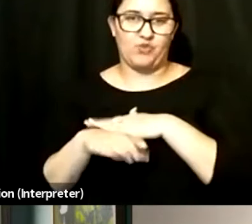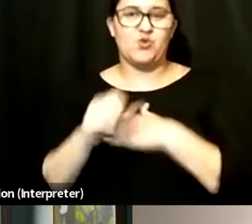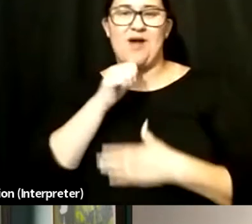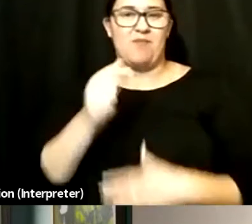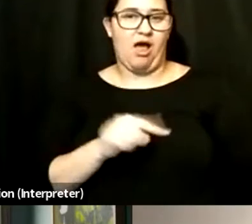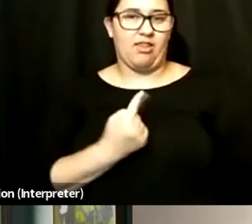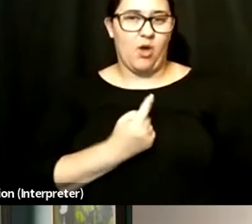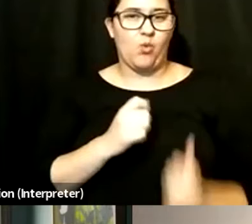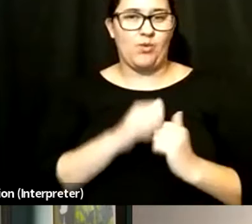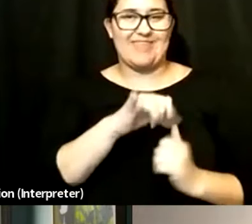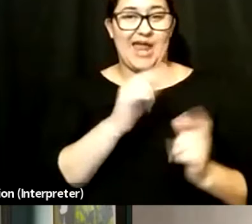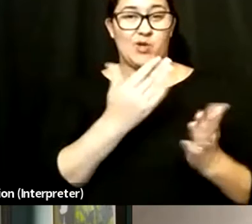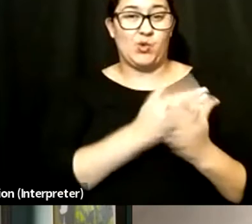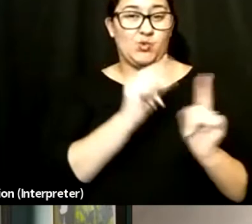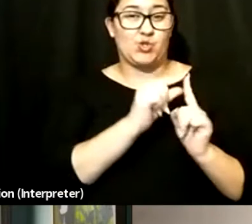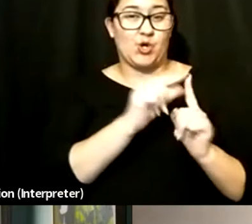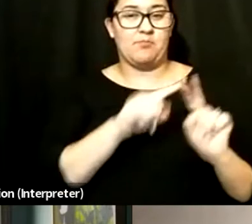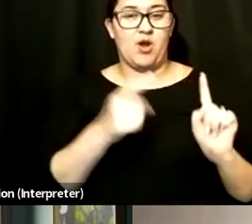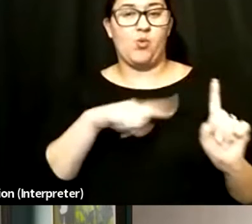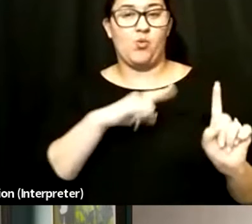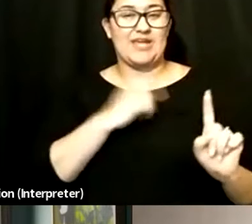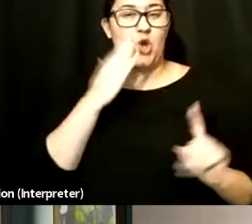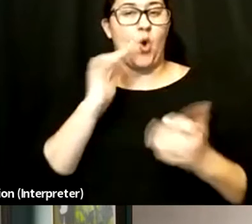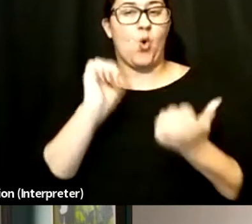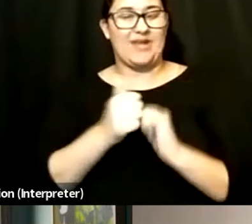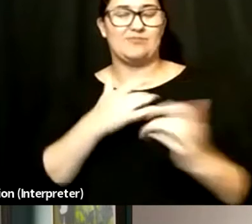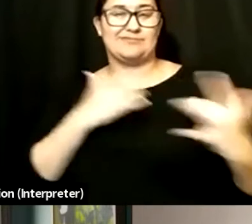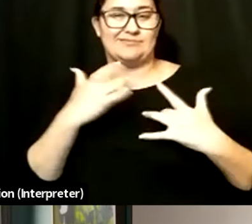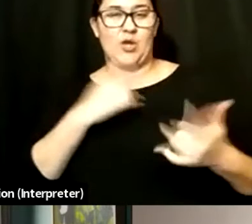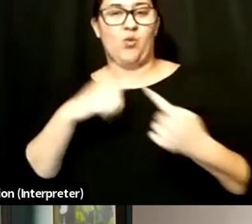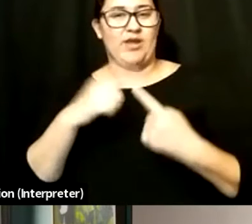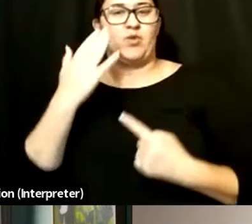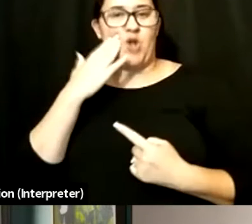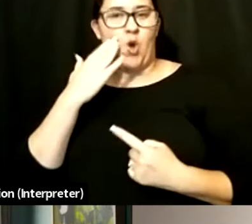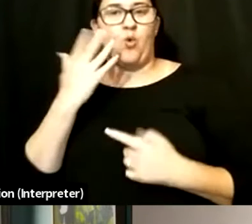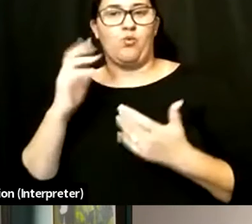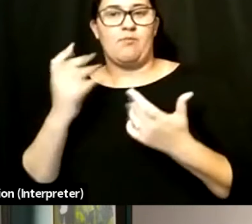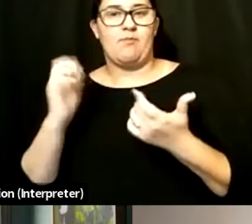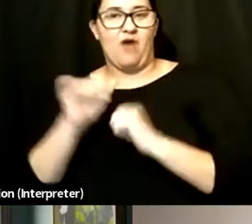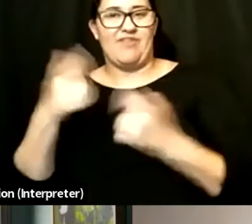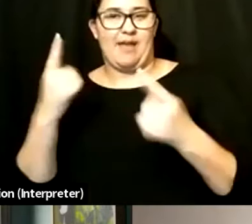a new term, but we know and we can sense what it has been historically.